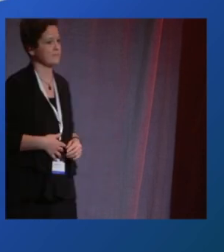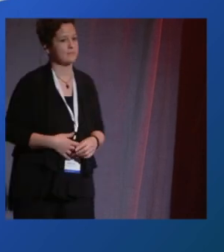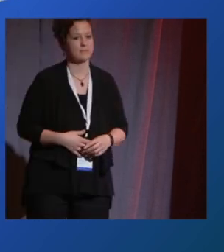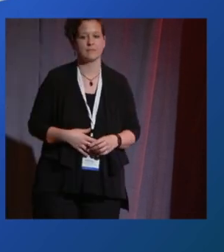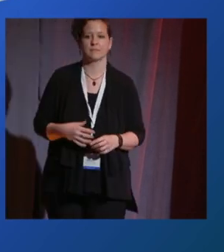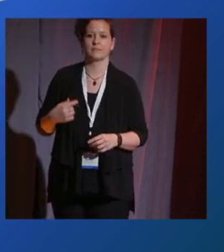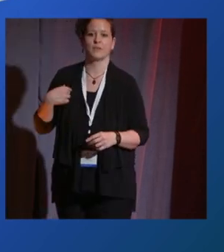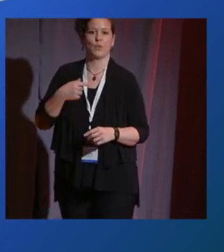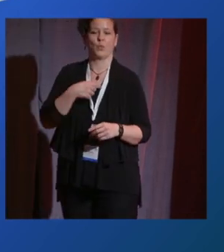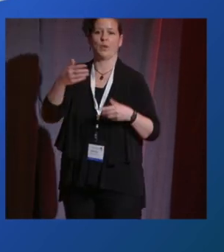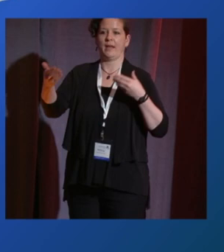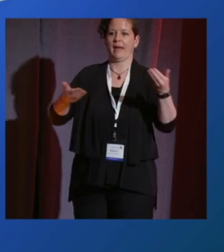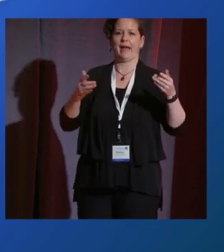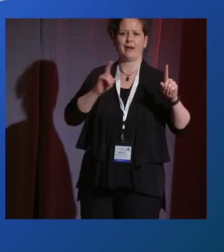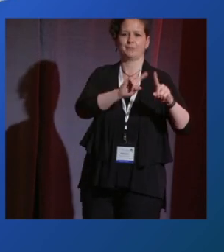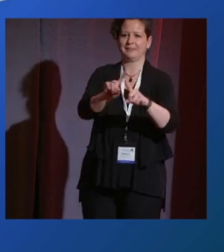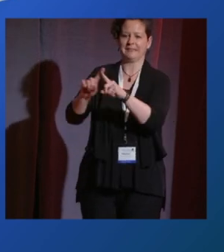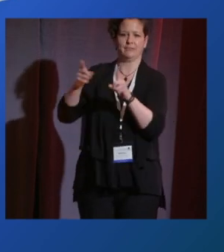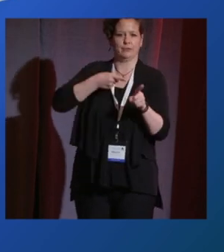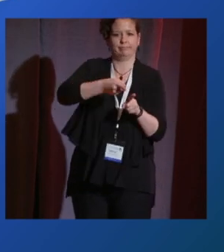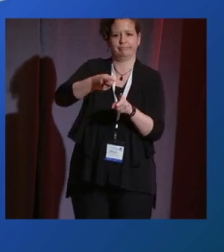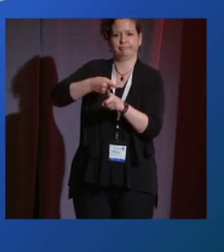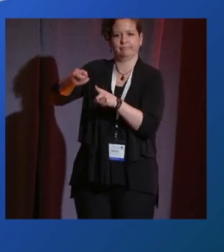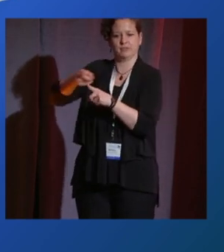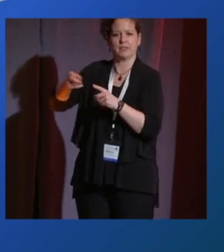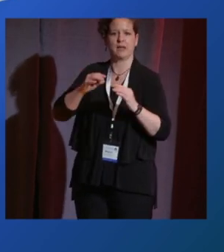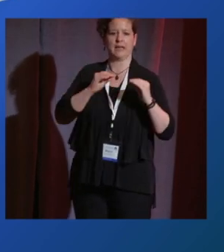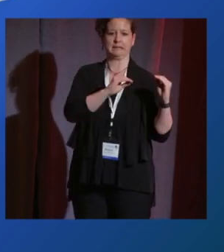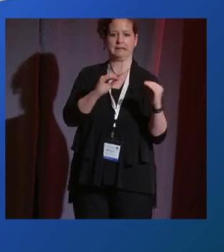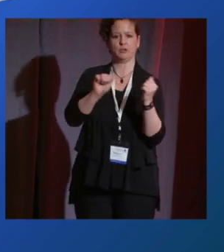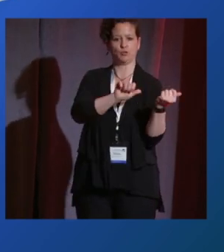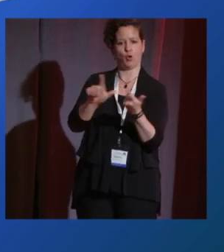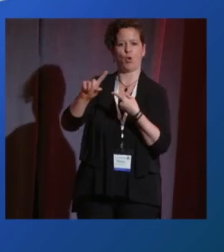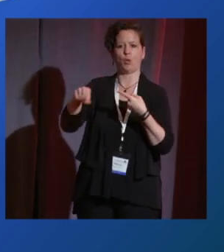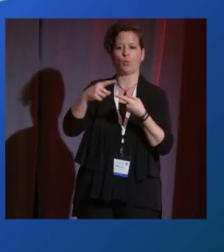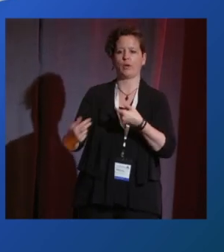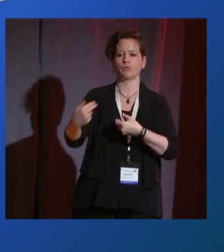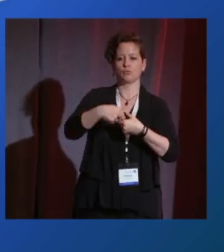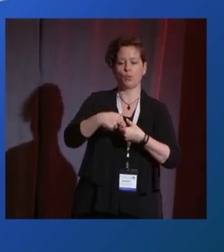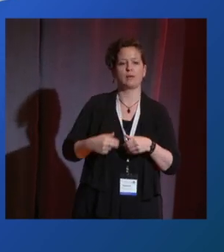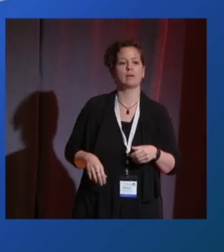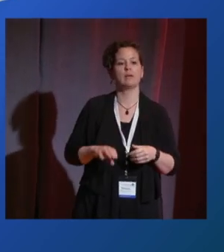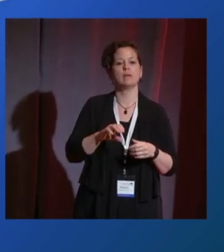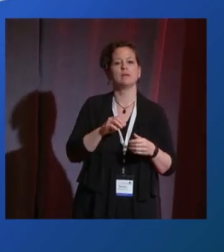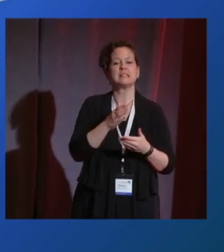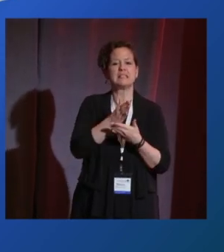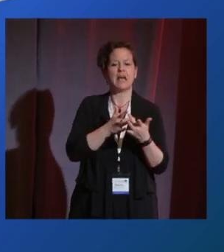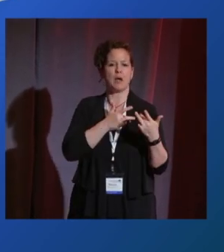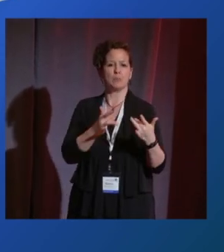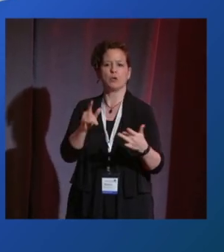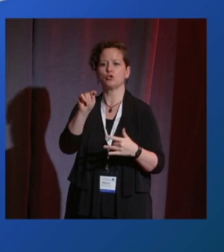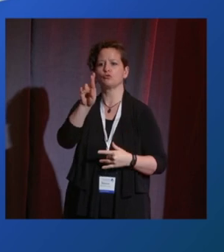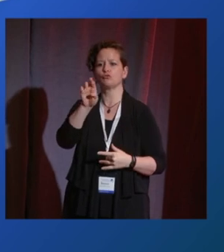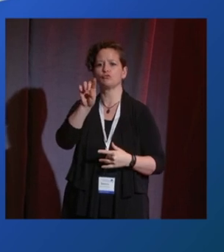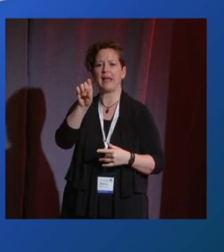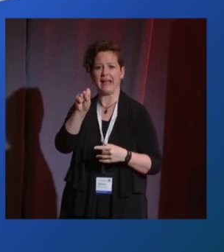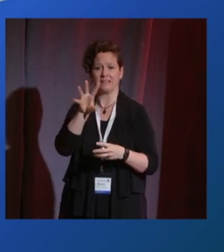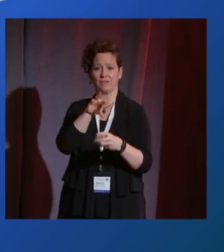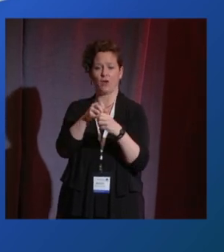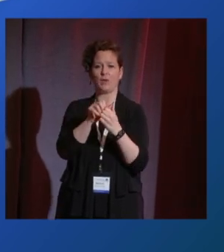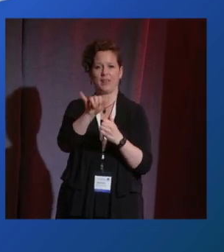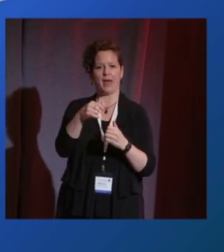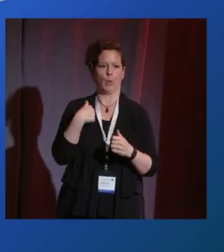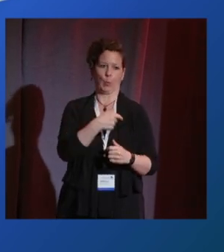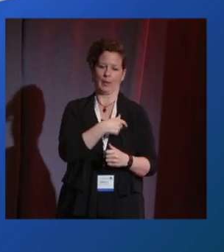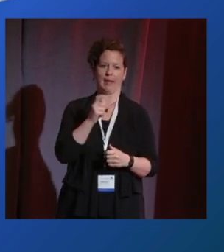to mention some of the harder Sciences as well um some of the trends that go with that is that we have to be a lot faster when